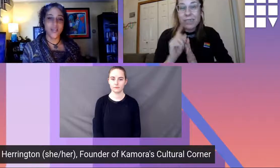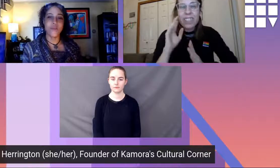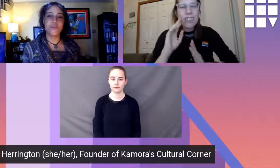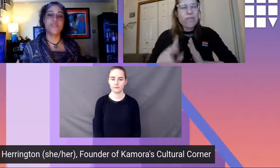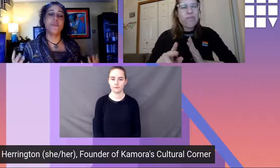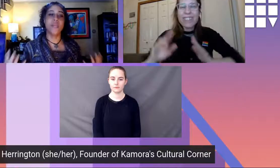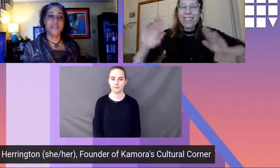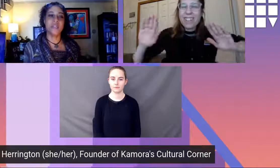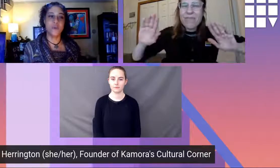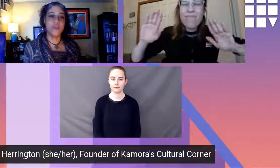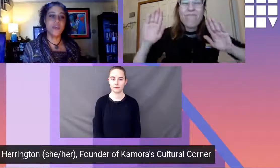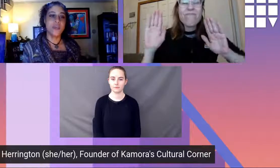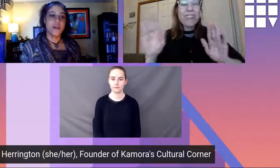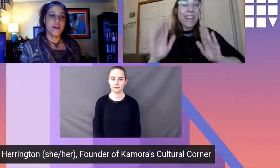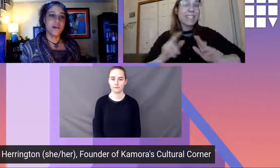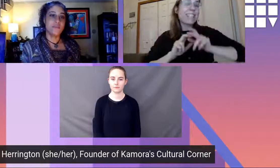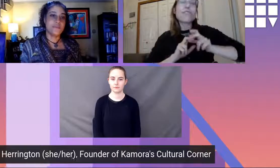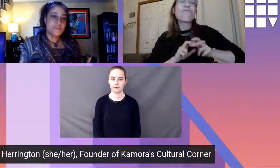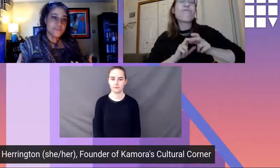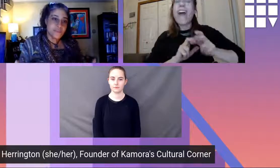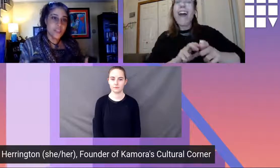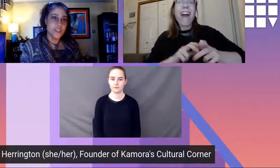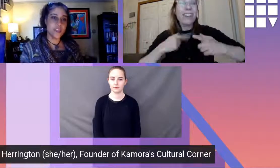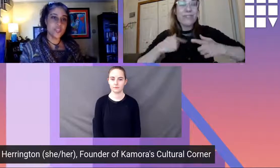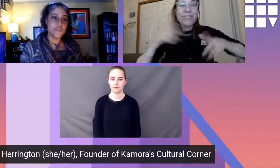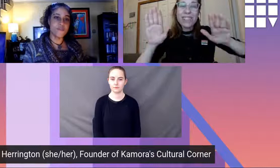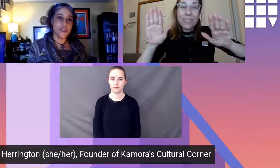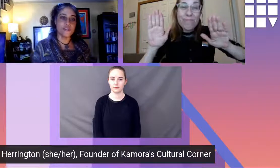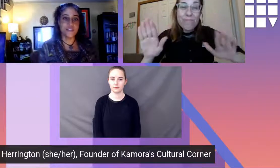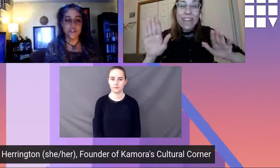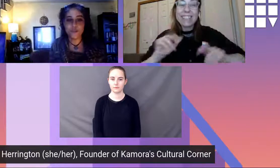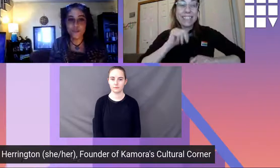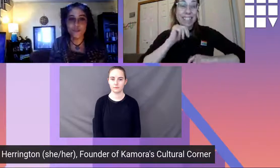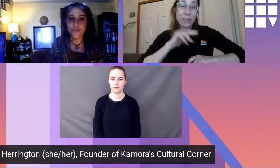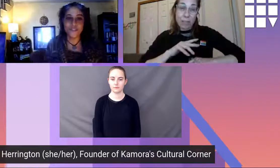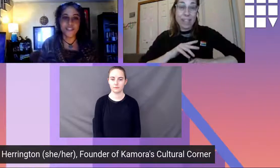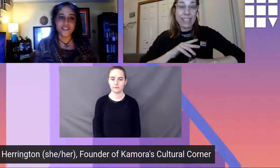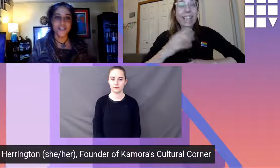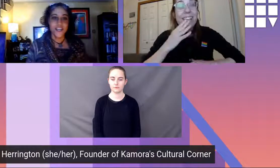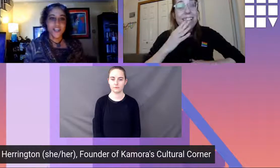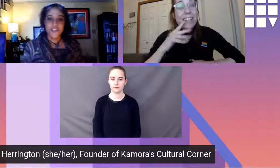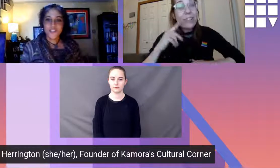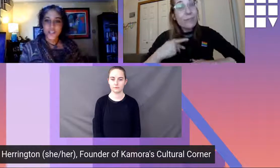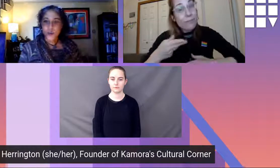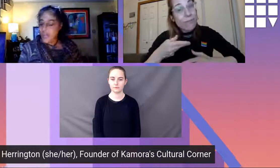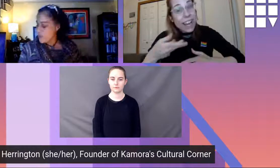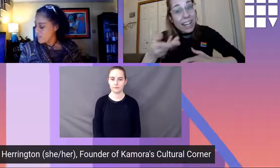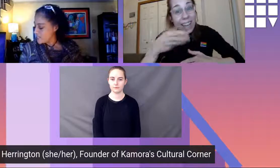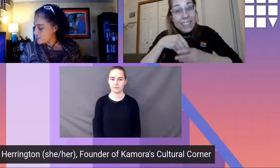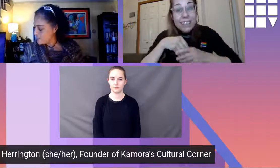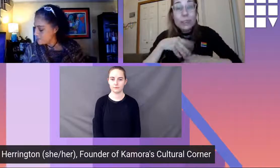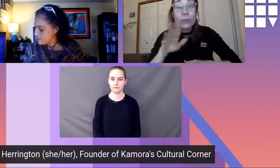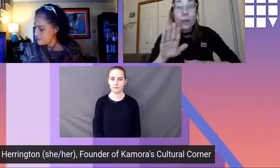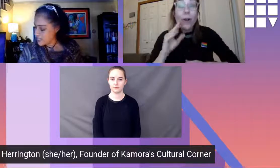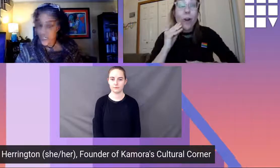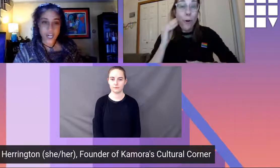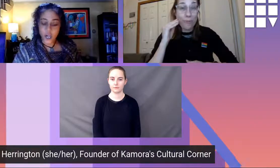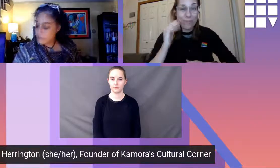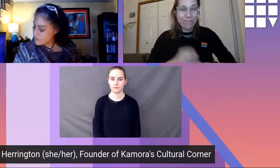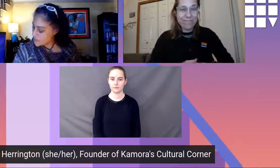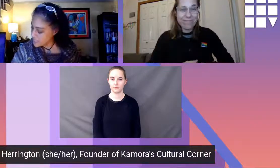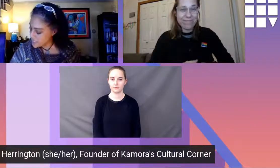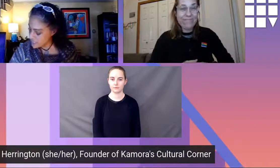amazing ride with some amazing women. And thank you for inviting us into your home to be a part of this. So I would like to